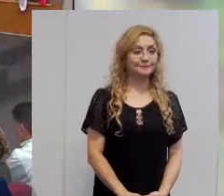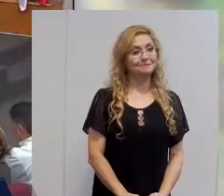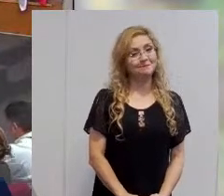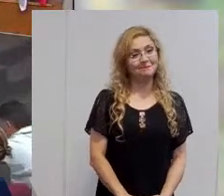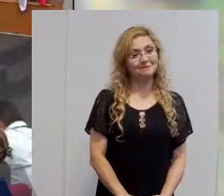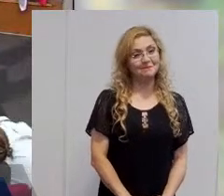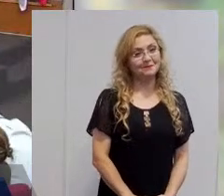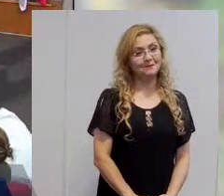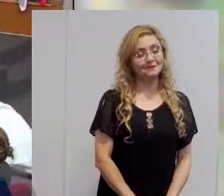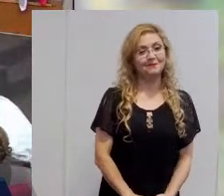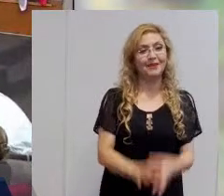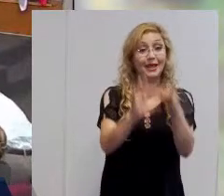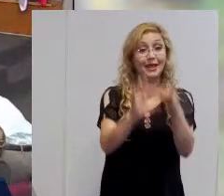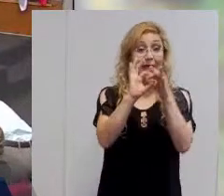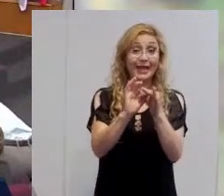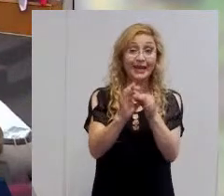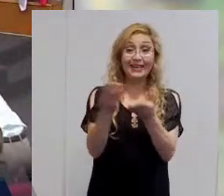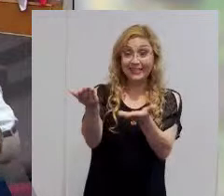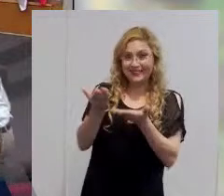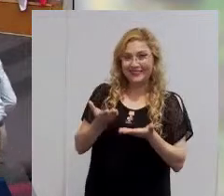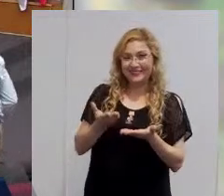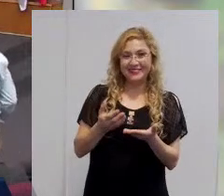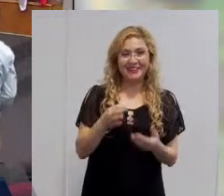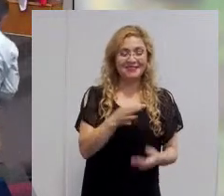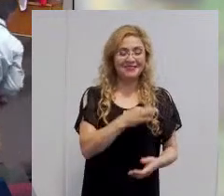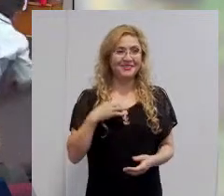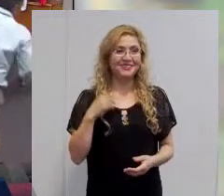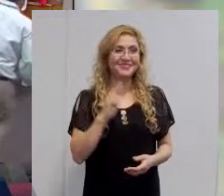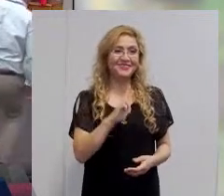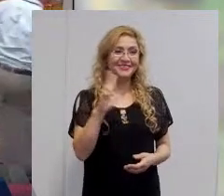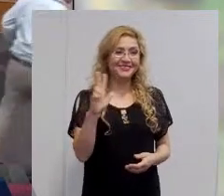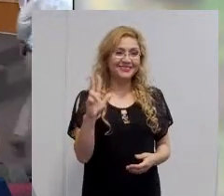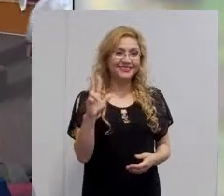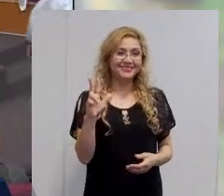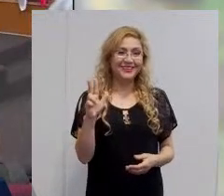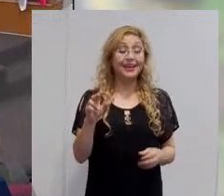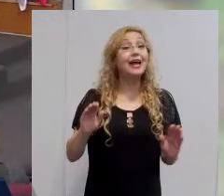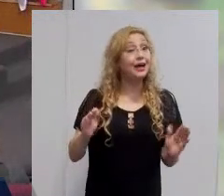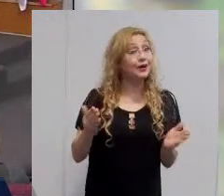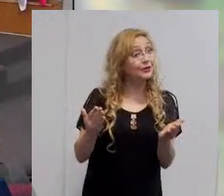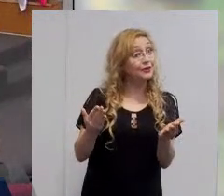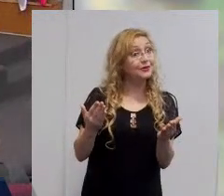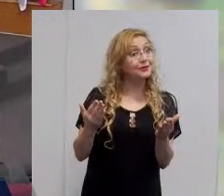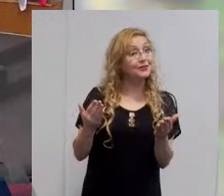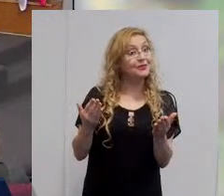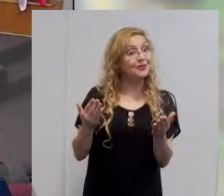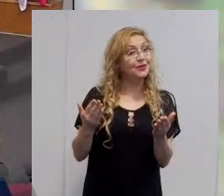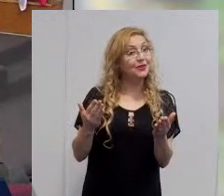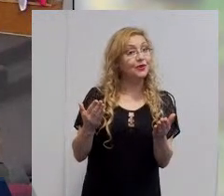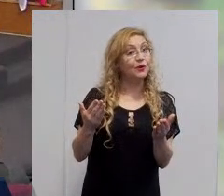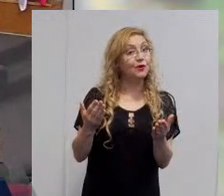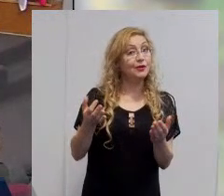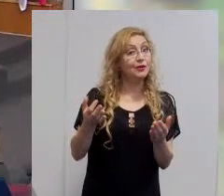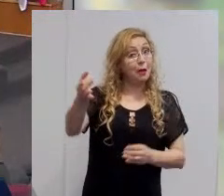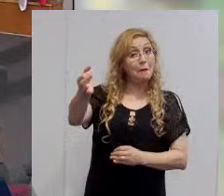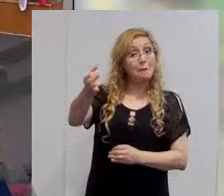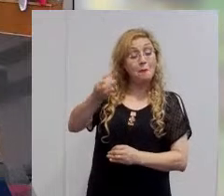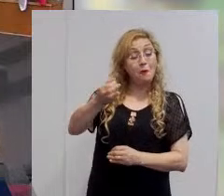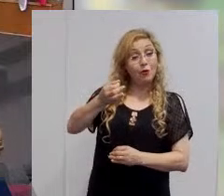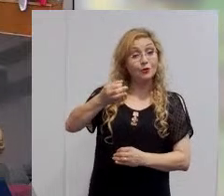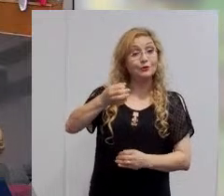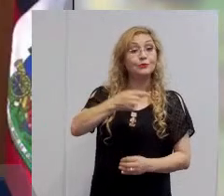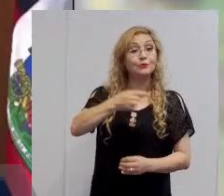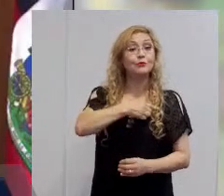Gracias por su mensaje, señor ministro. For your remarks, distinguished minister. Allow me to now give the